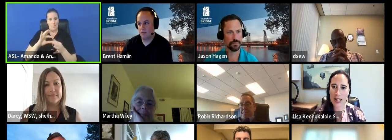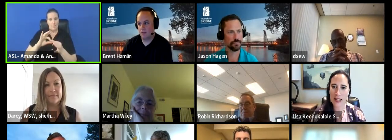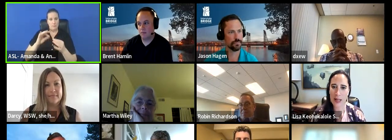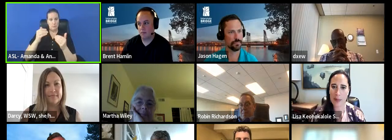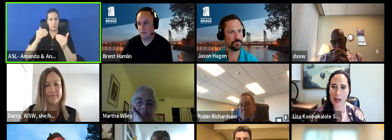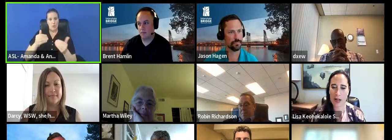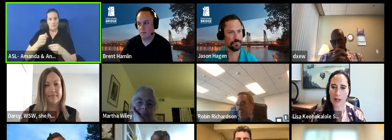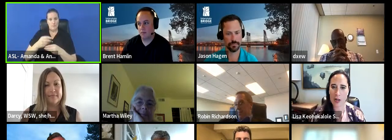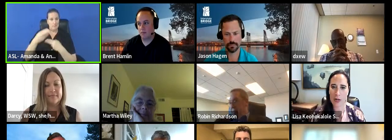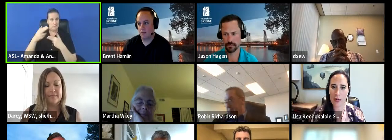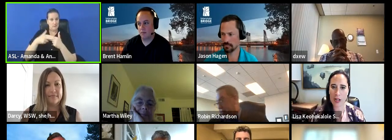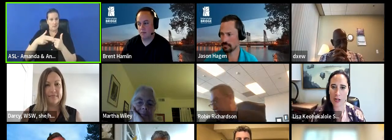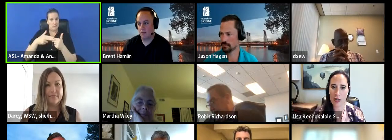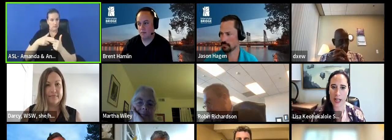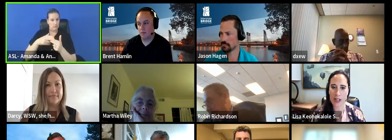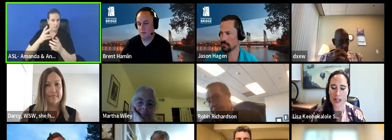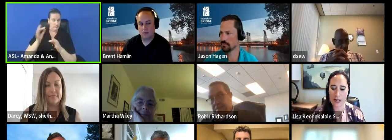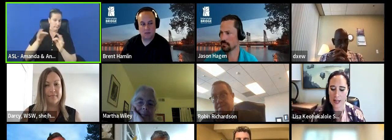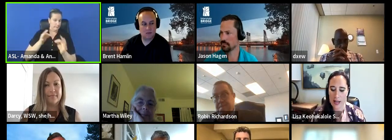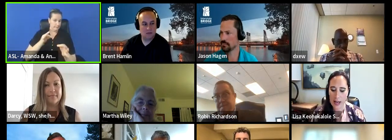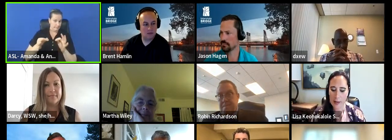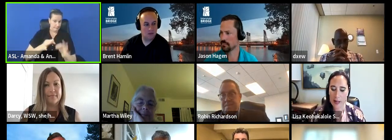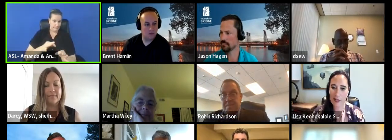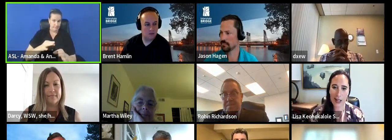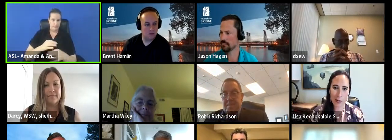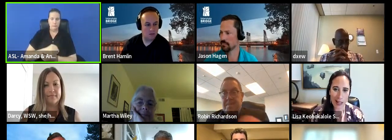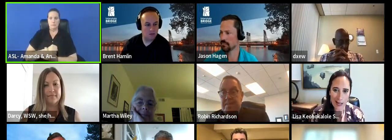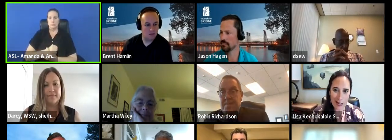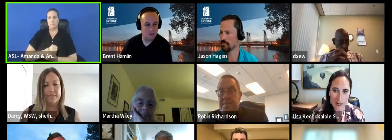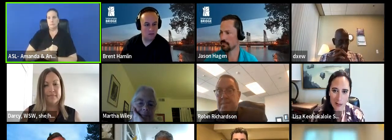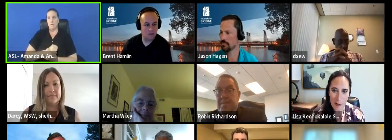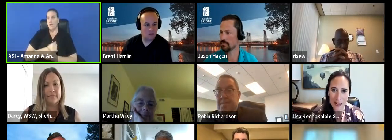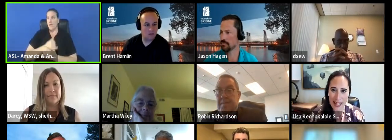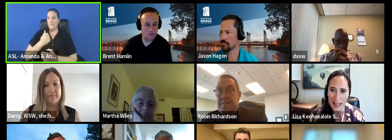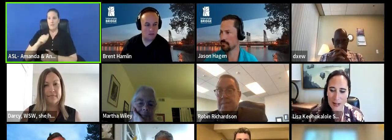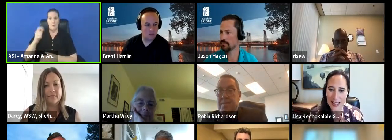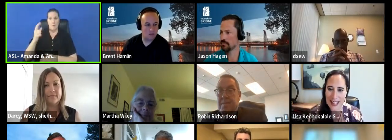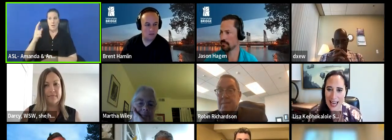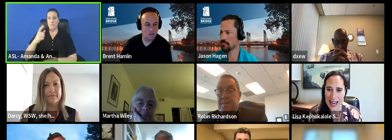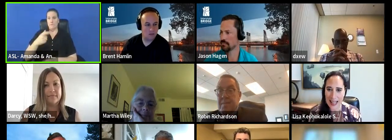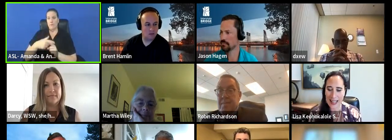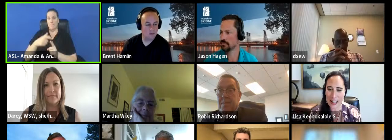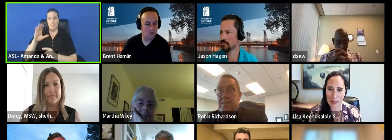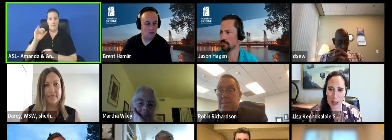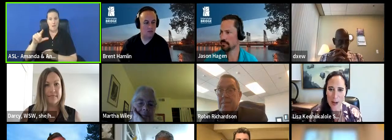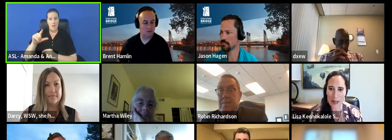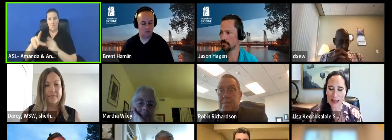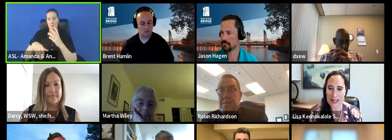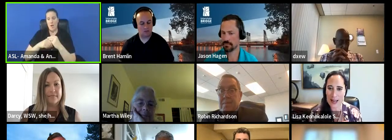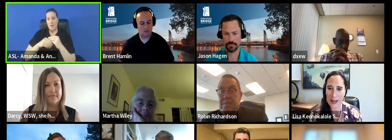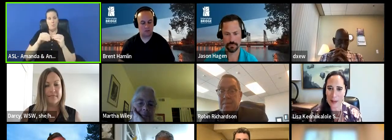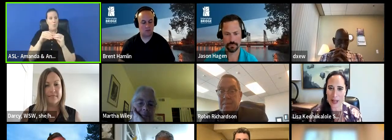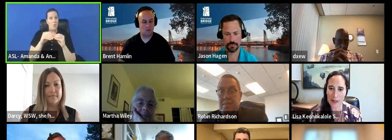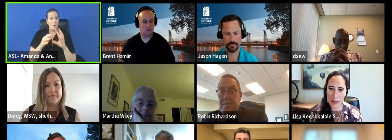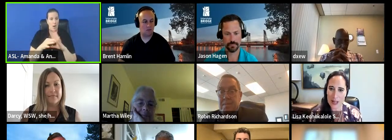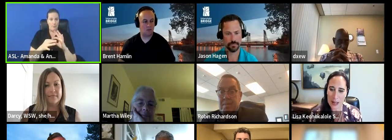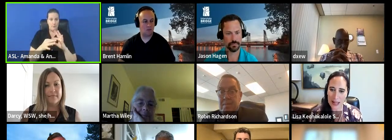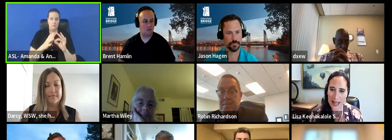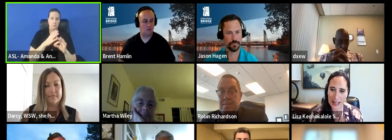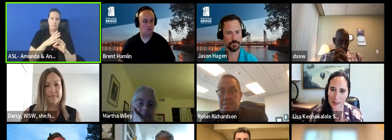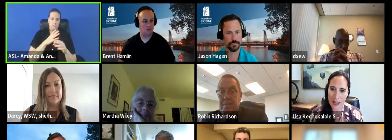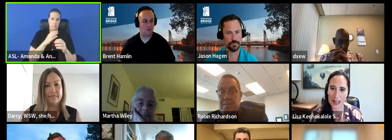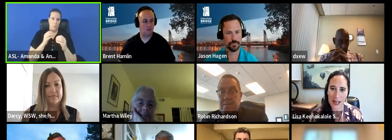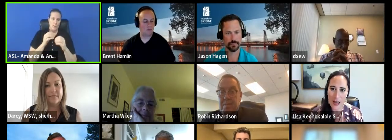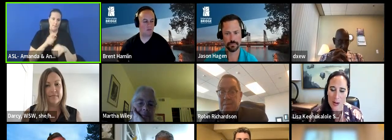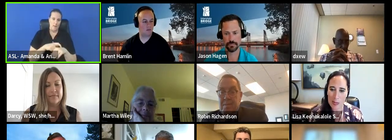ahead and pull the slides up, and I'll go through the directions. If anyone else from the CAG would like to add any more comments, and we have some